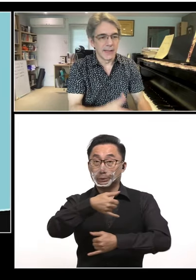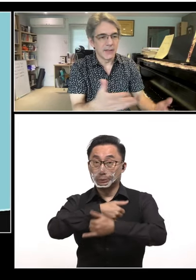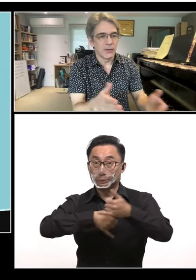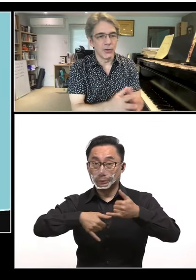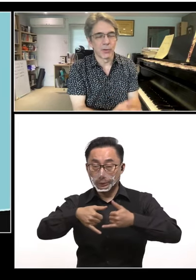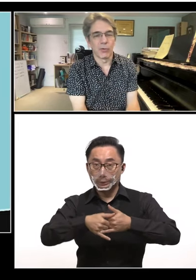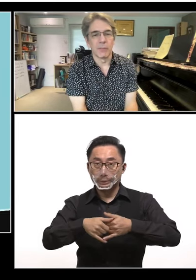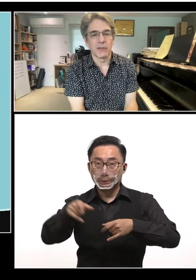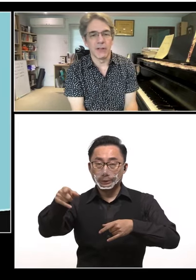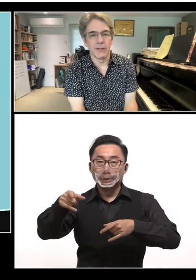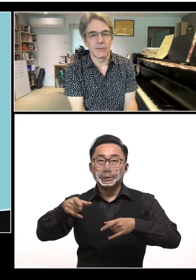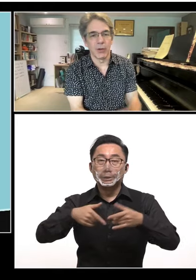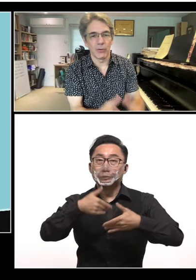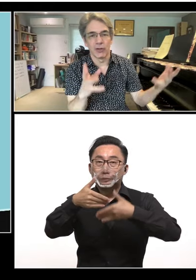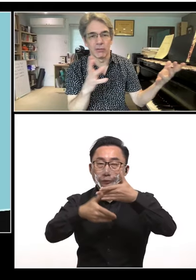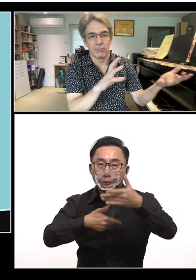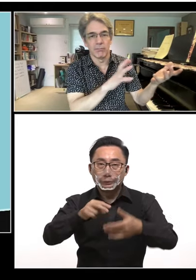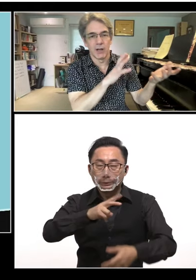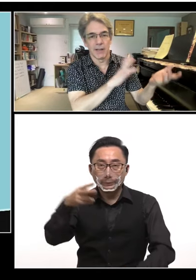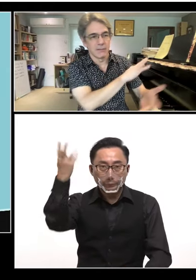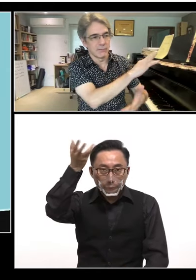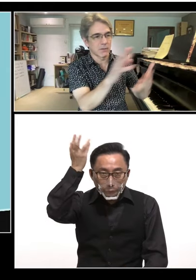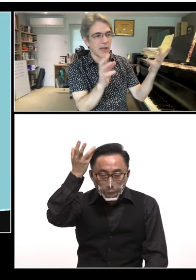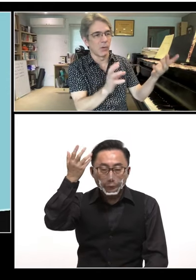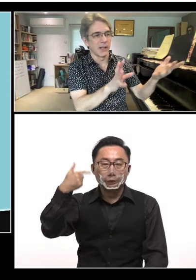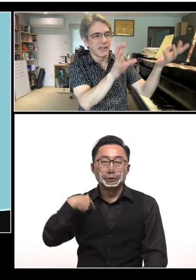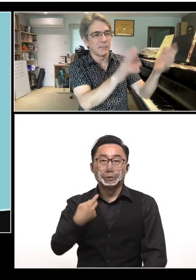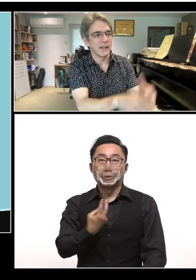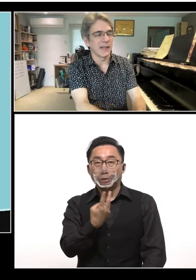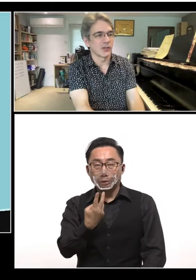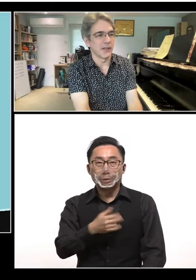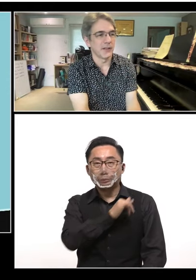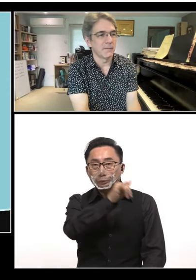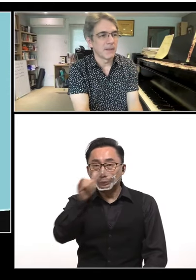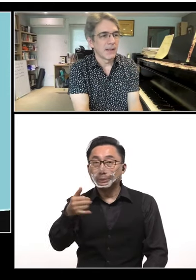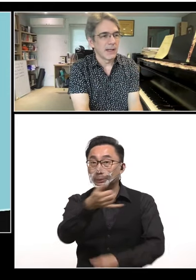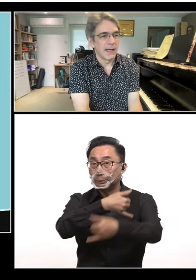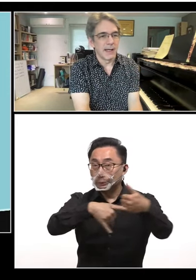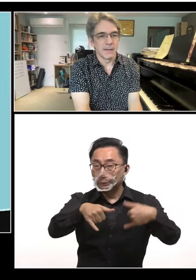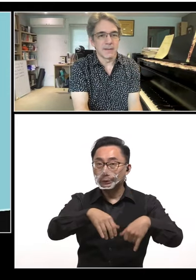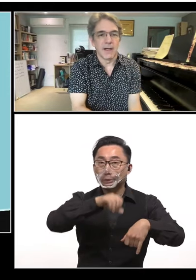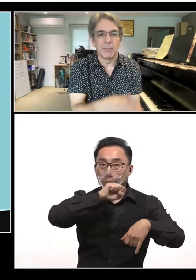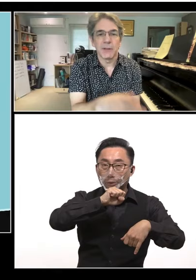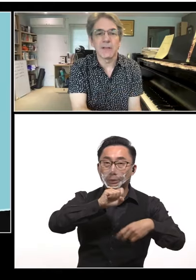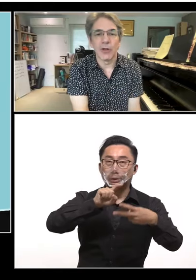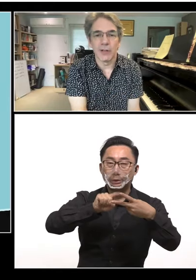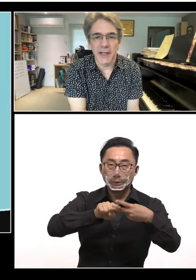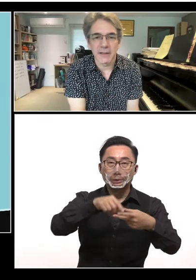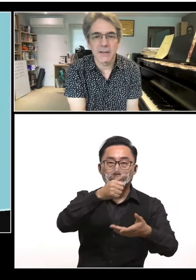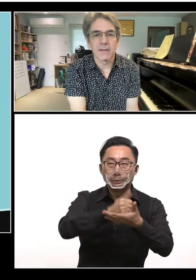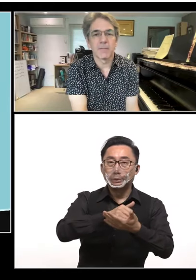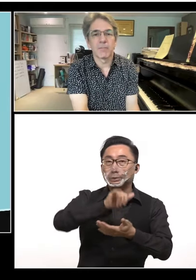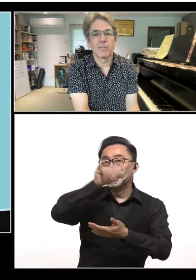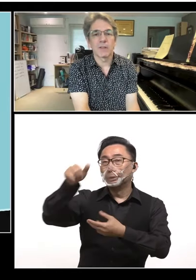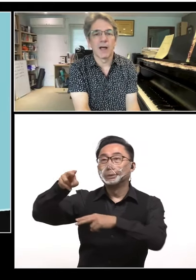that led to performances both here in Taiwan and in mainland China. And please go to the